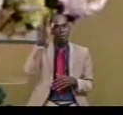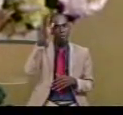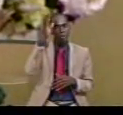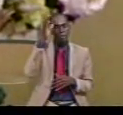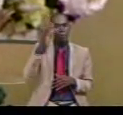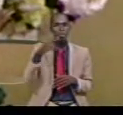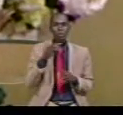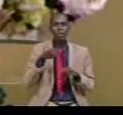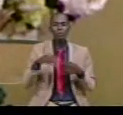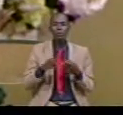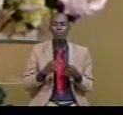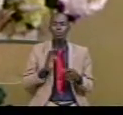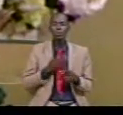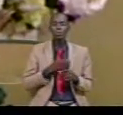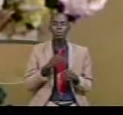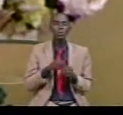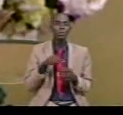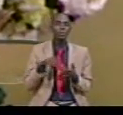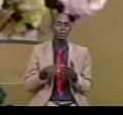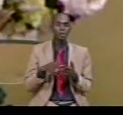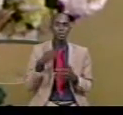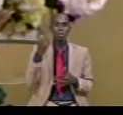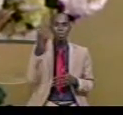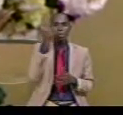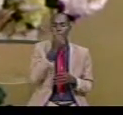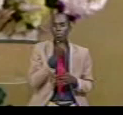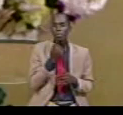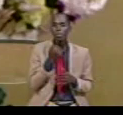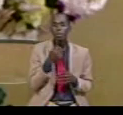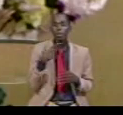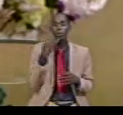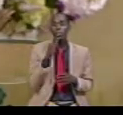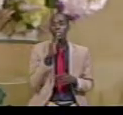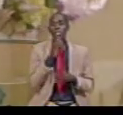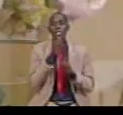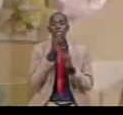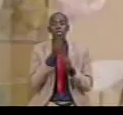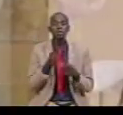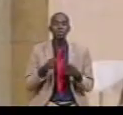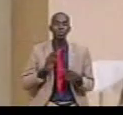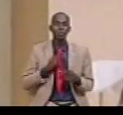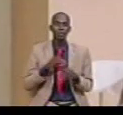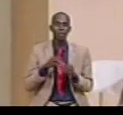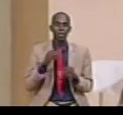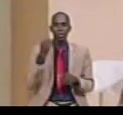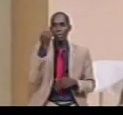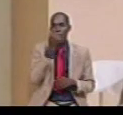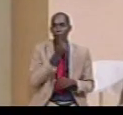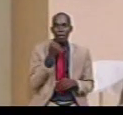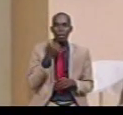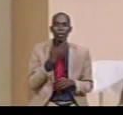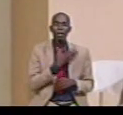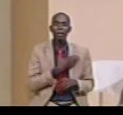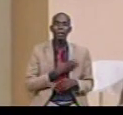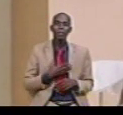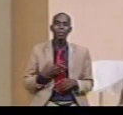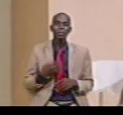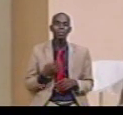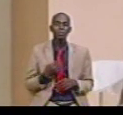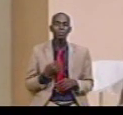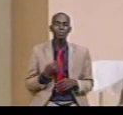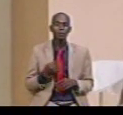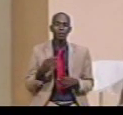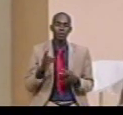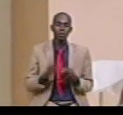of Africa and the church globally in Pastor Kumuyi and the deeper life,